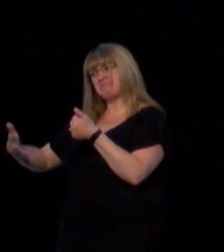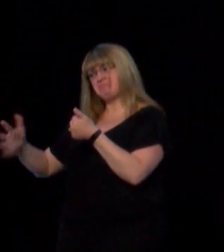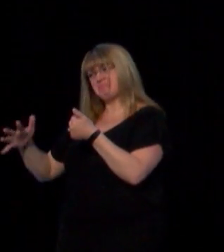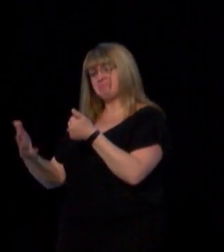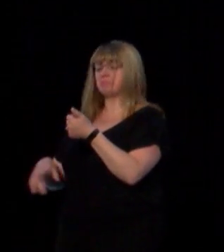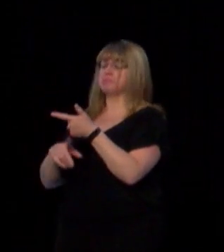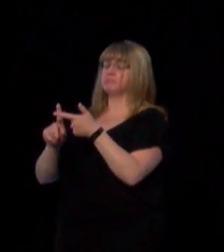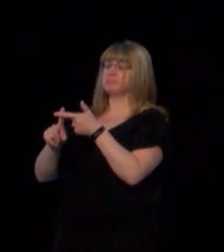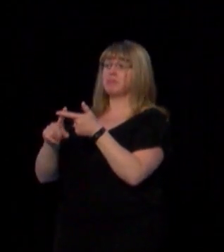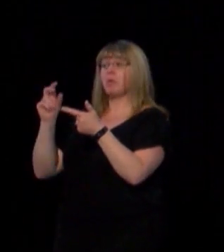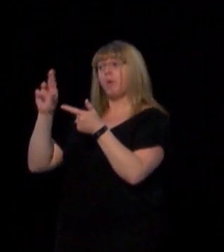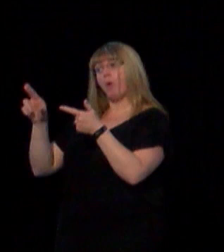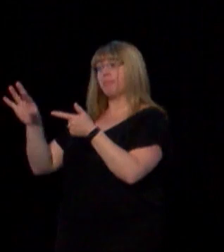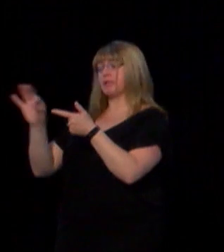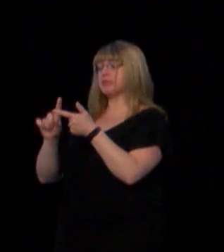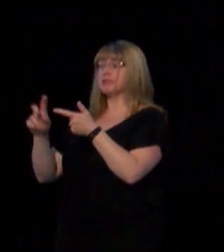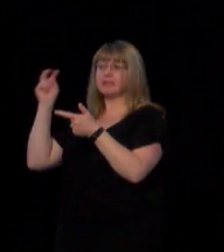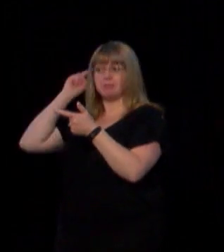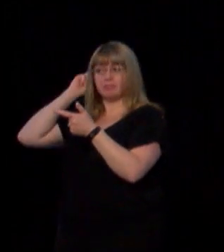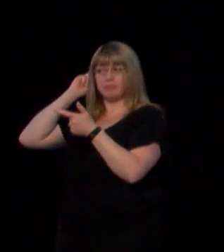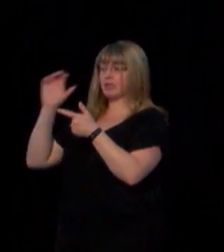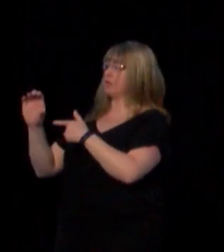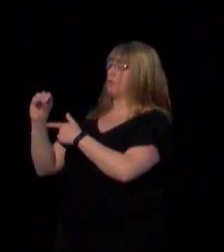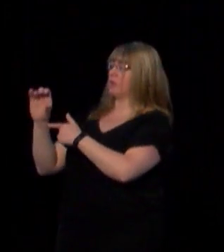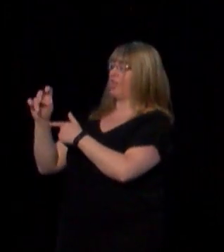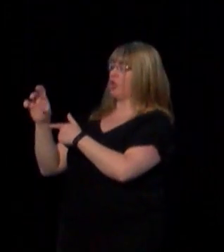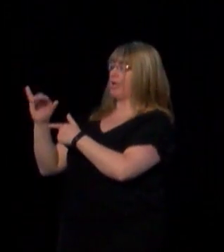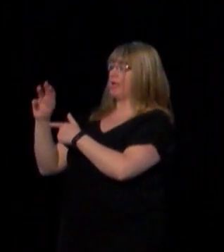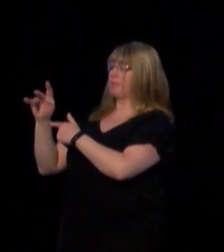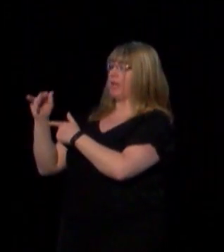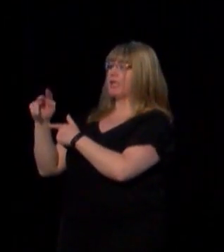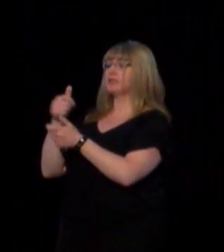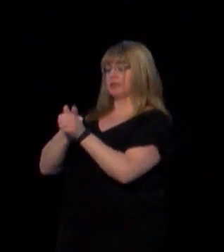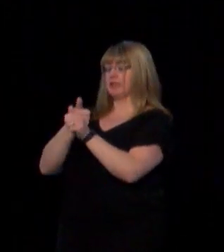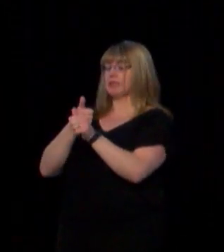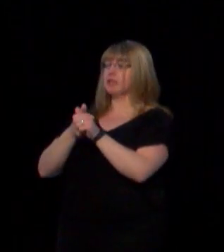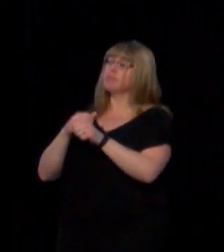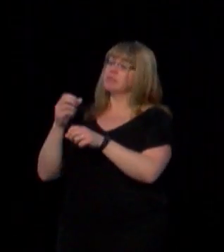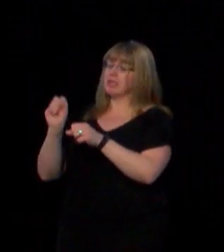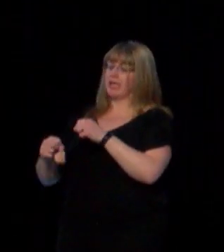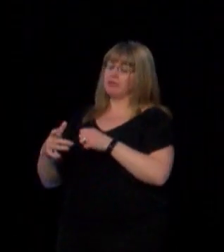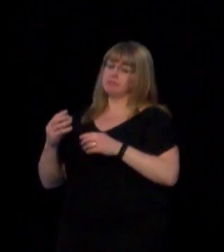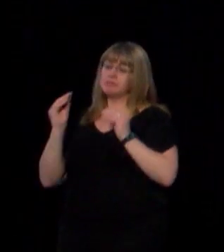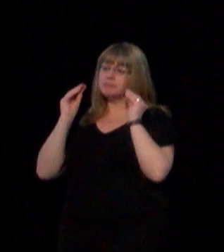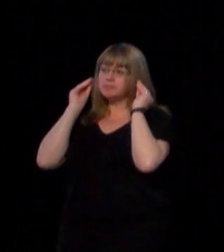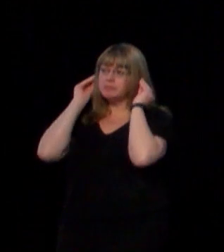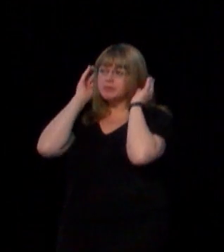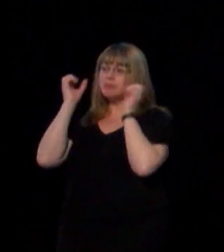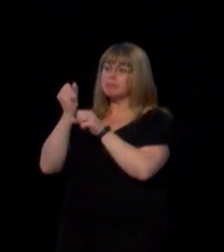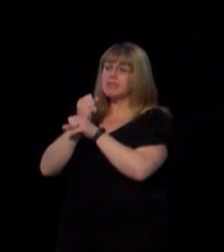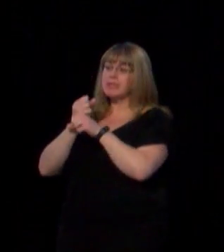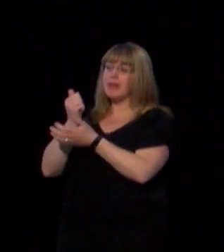try a cochlear implant. A cochlear implant is a medical device that provides a sense of sound by stimulating the